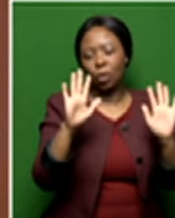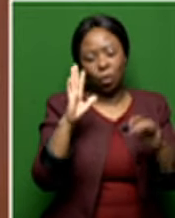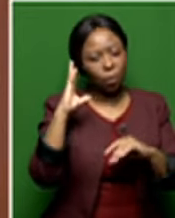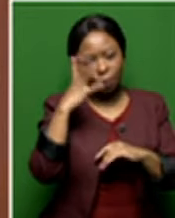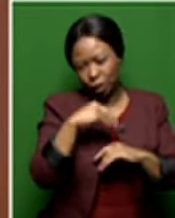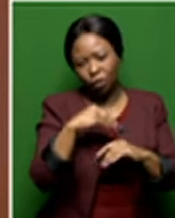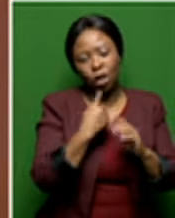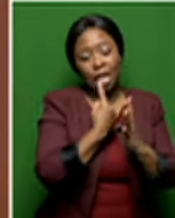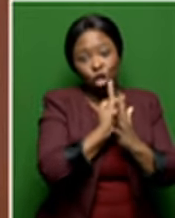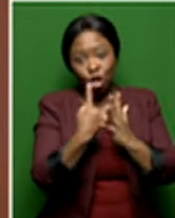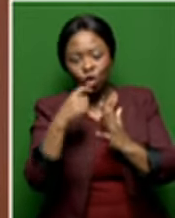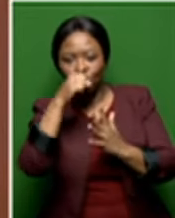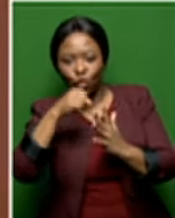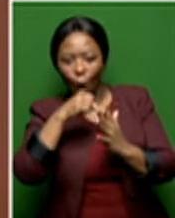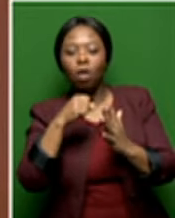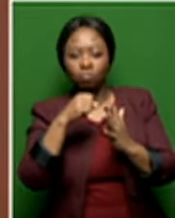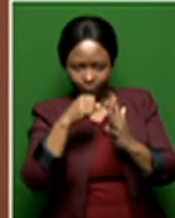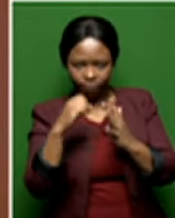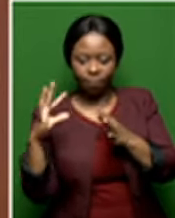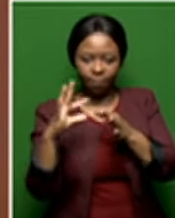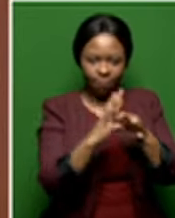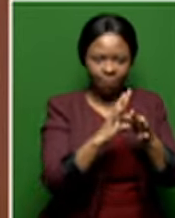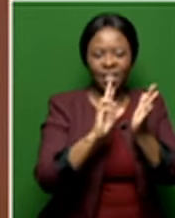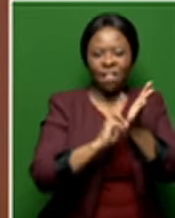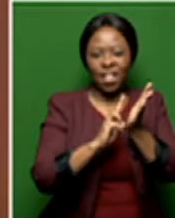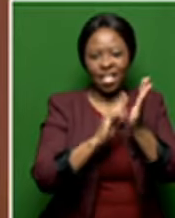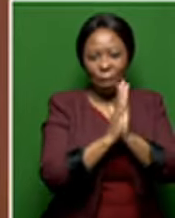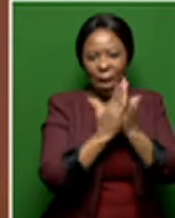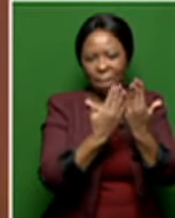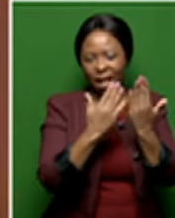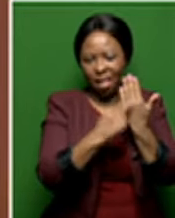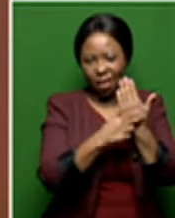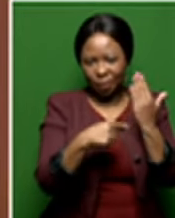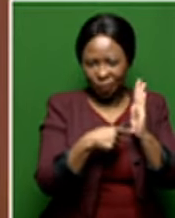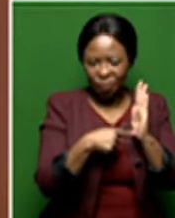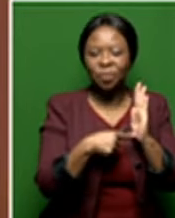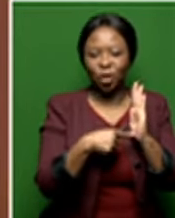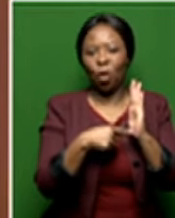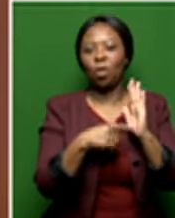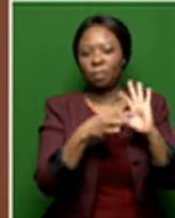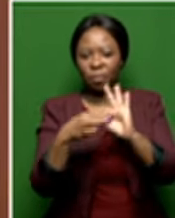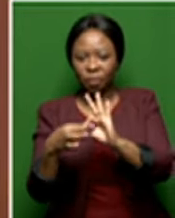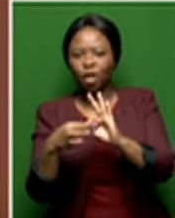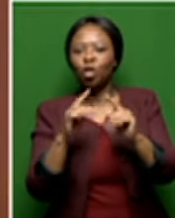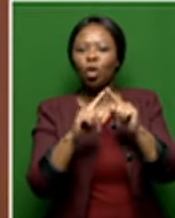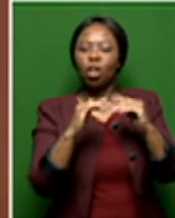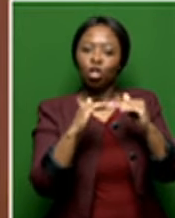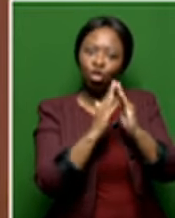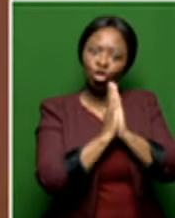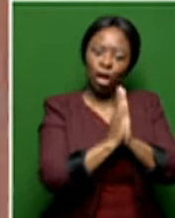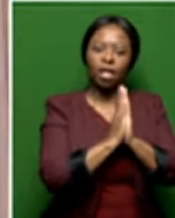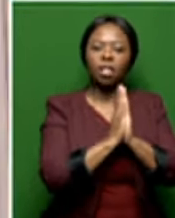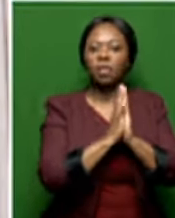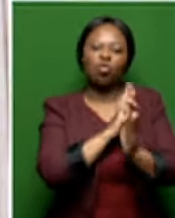song is based on a verse. So in it, you're going to find the typical church song,